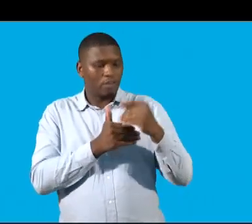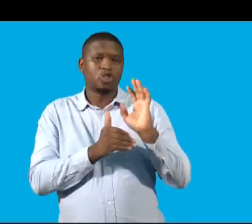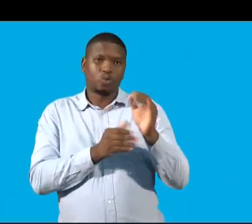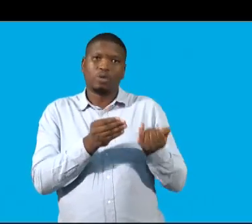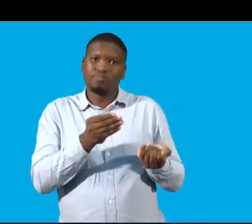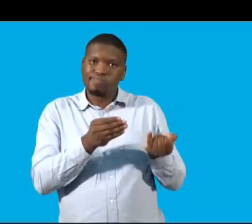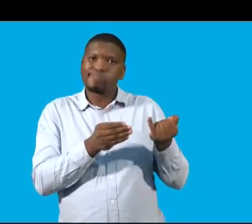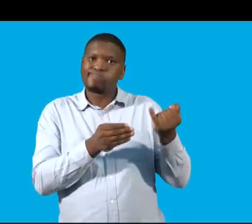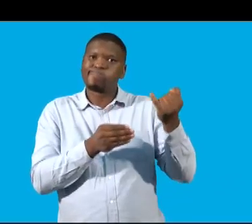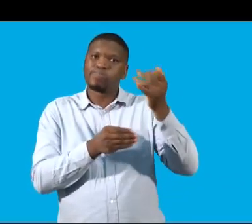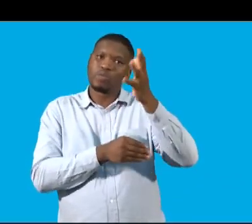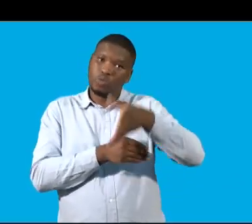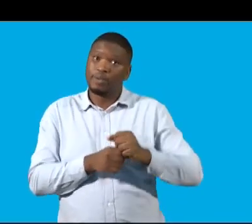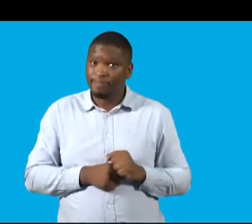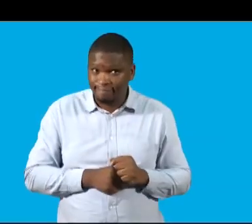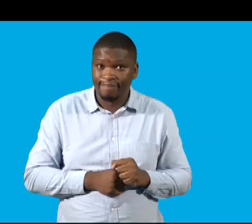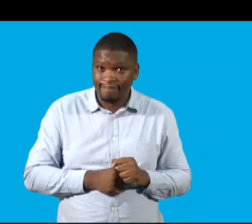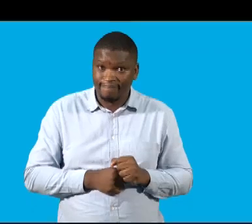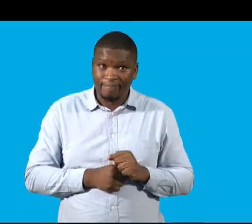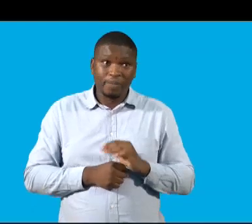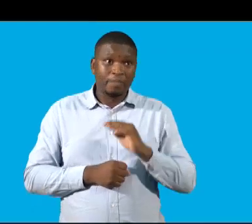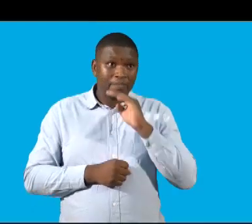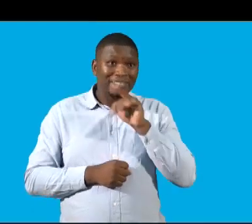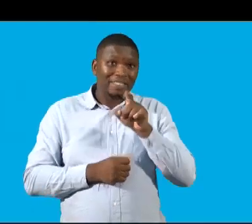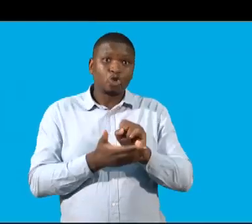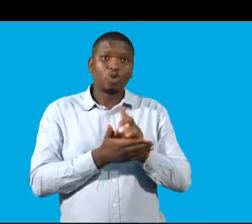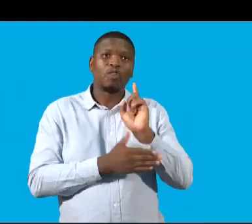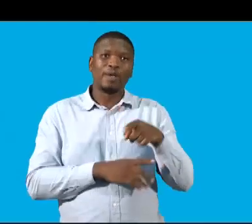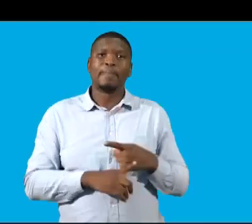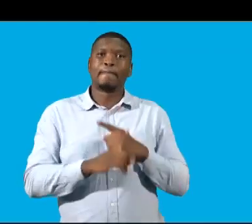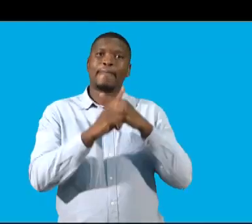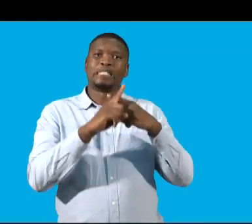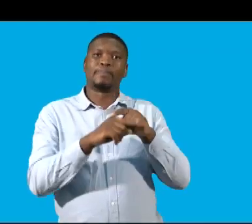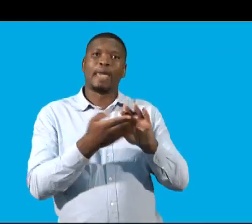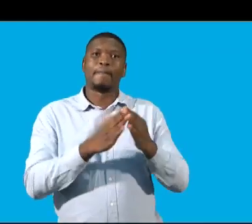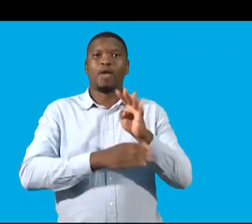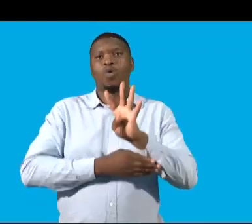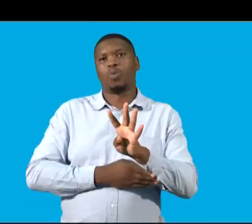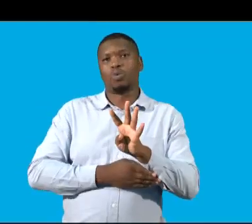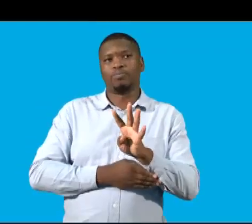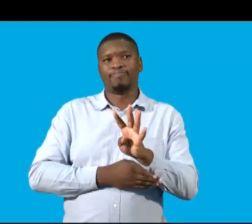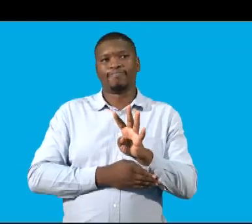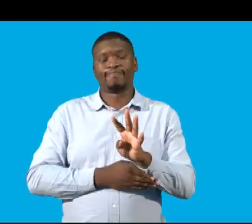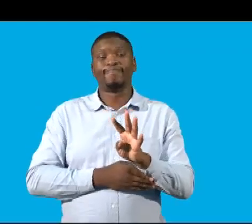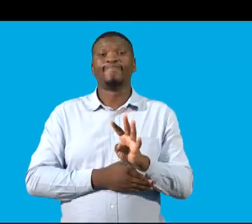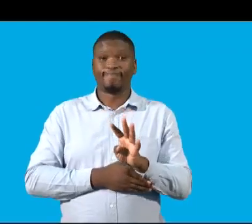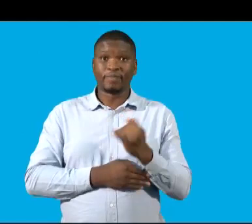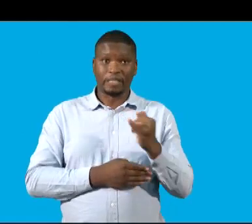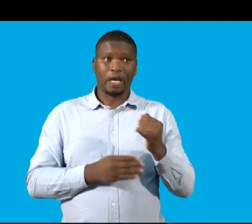quarter, which means that that 12 is going to be multiplied by 4. Now, when we